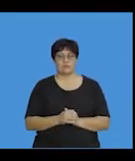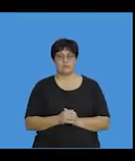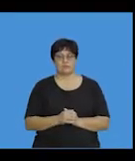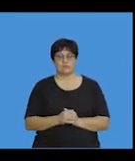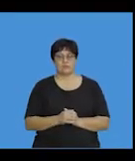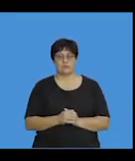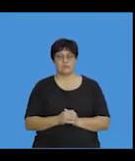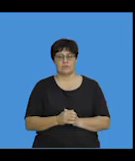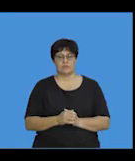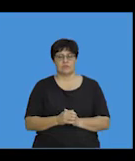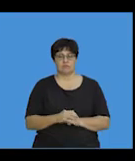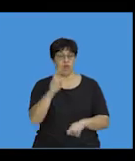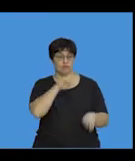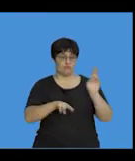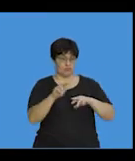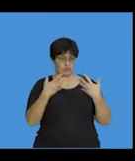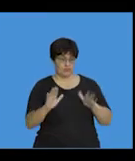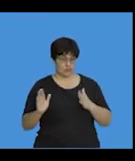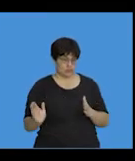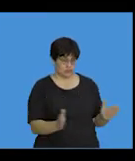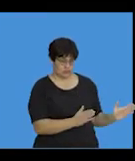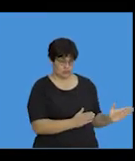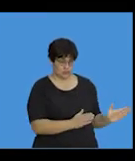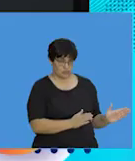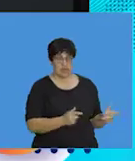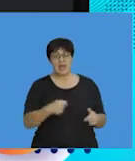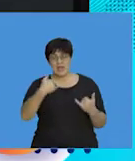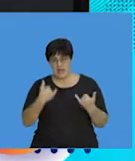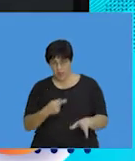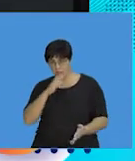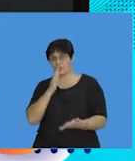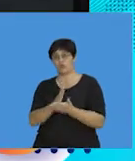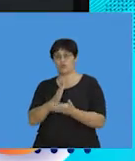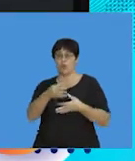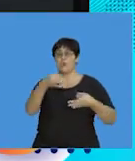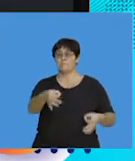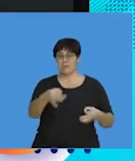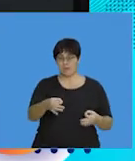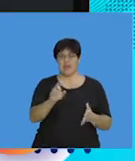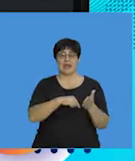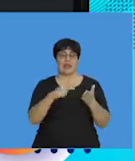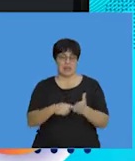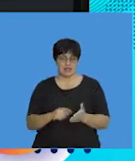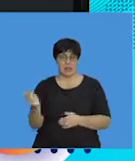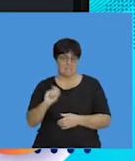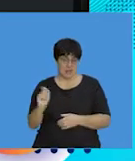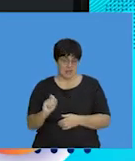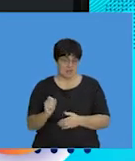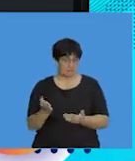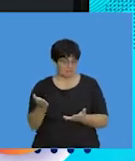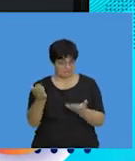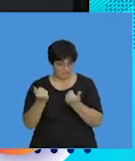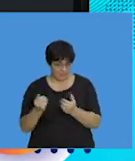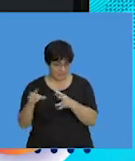So, we've done our revision. Now I need to make sure you have some paper and a calculator and a